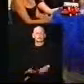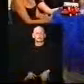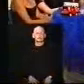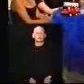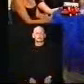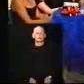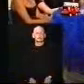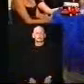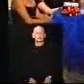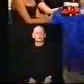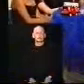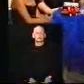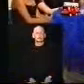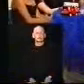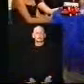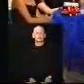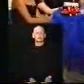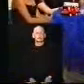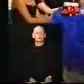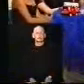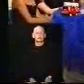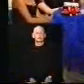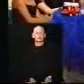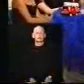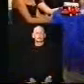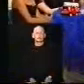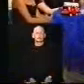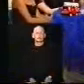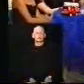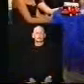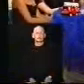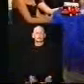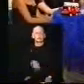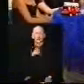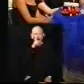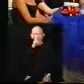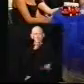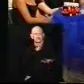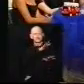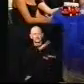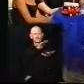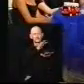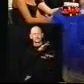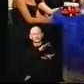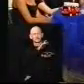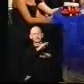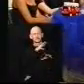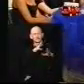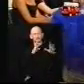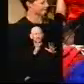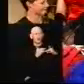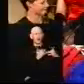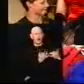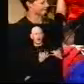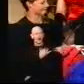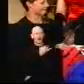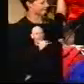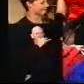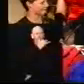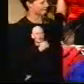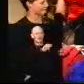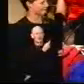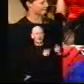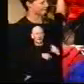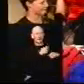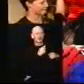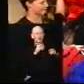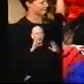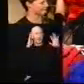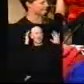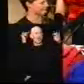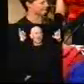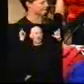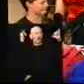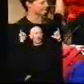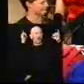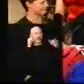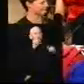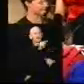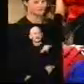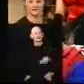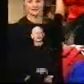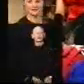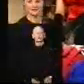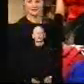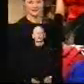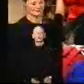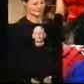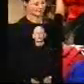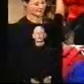Where's managers to tease the crowd into a frenzy Managers, yes Managers Somehow And himself for that matter So